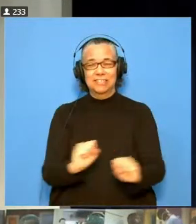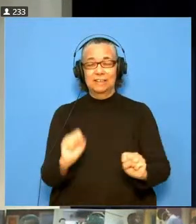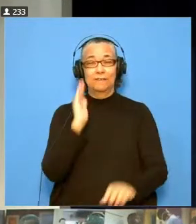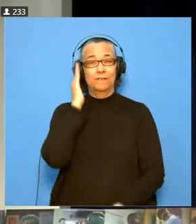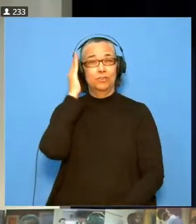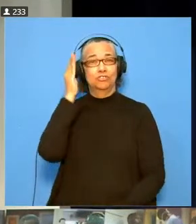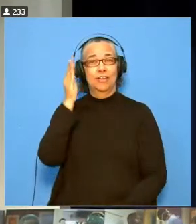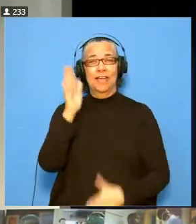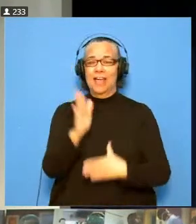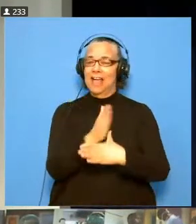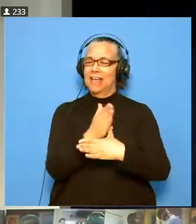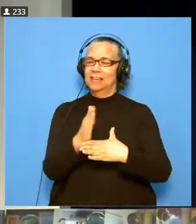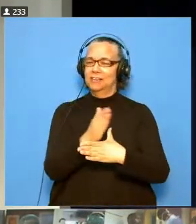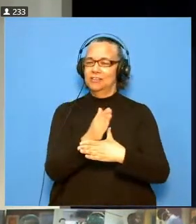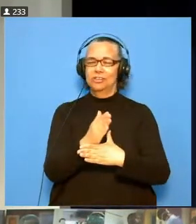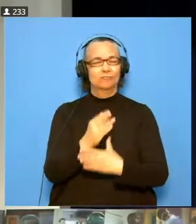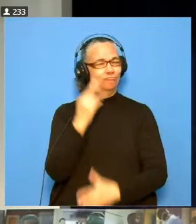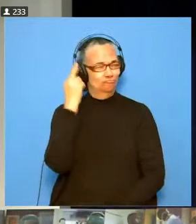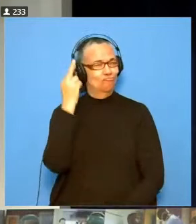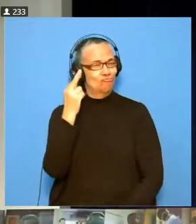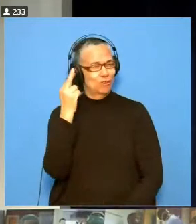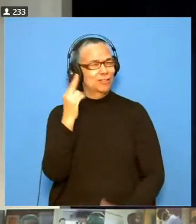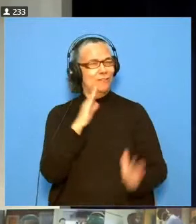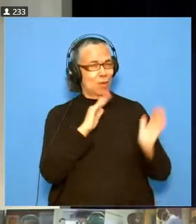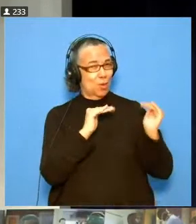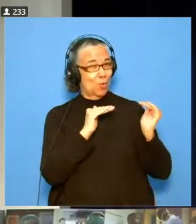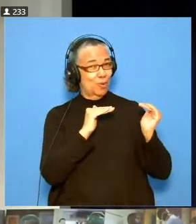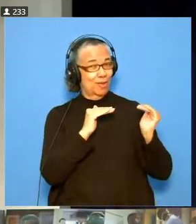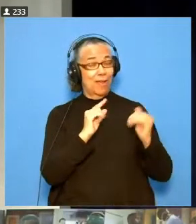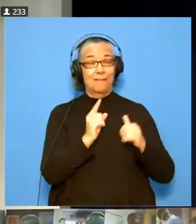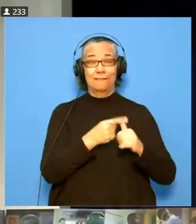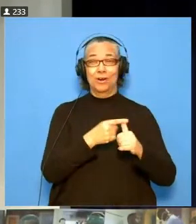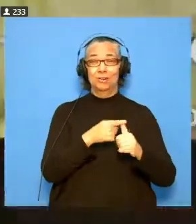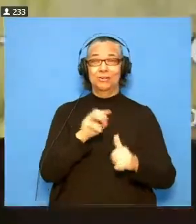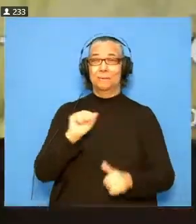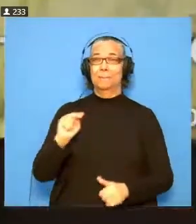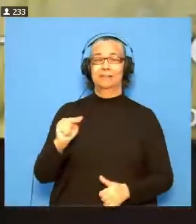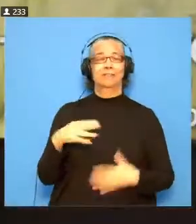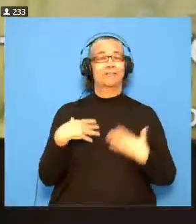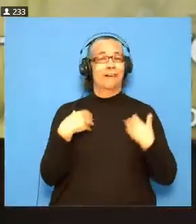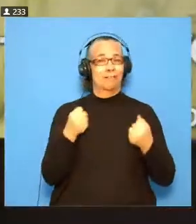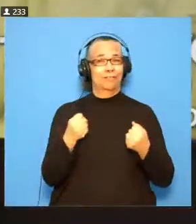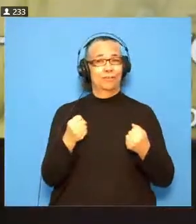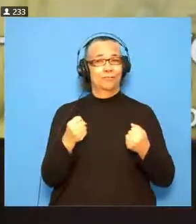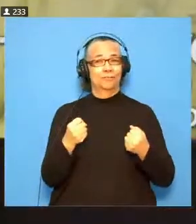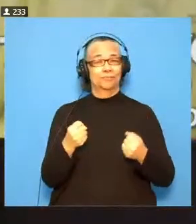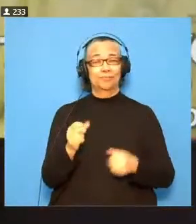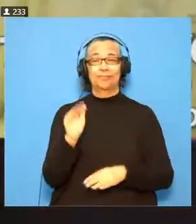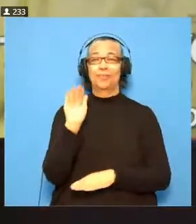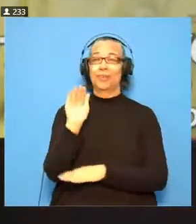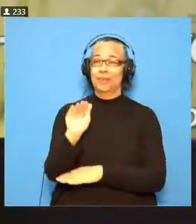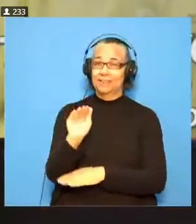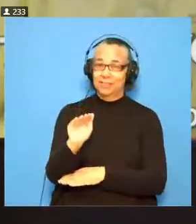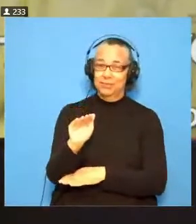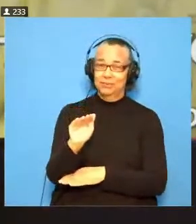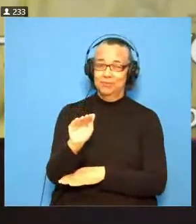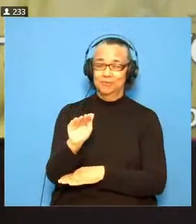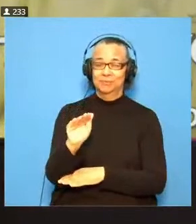and share some reasons for hope. First, we will hear from the Minister of Health. Minister? Good afternoon.